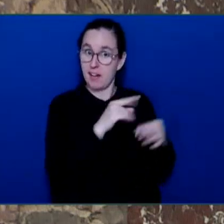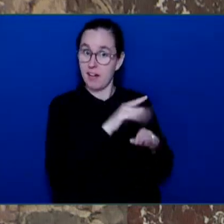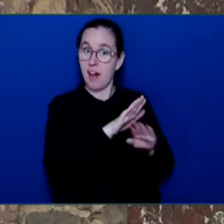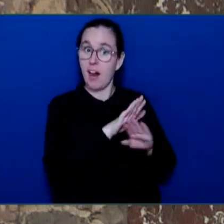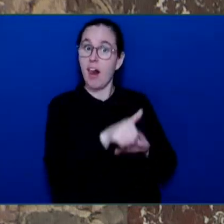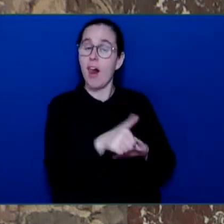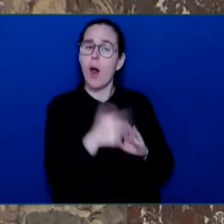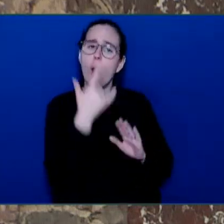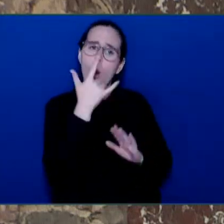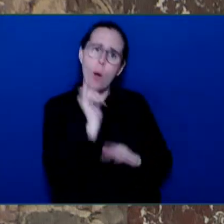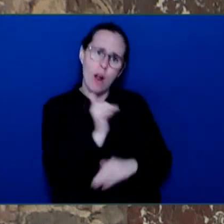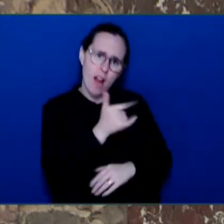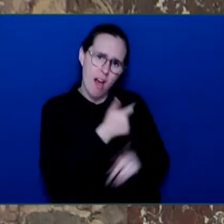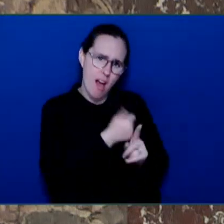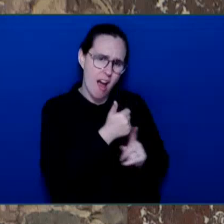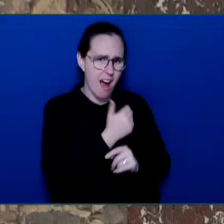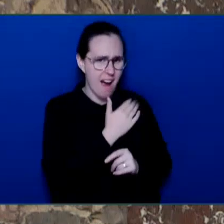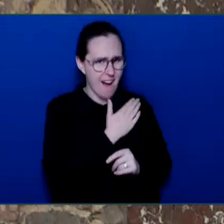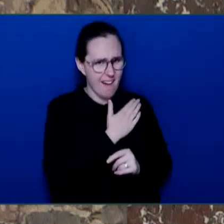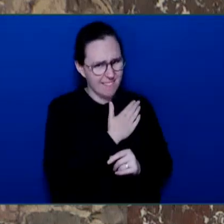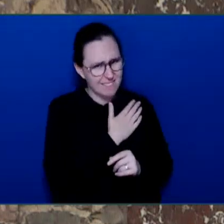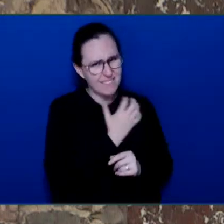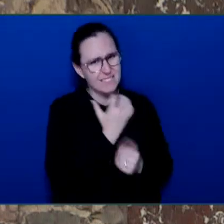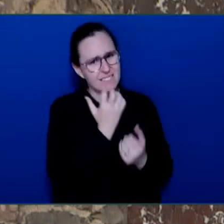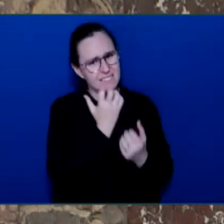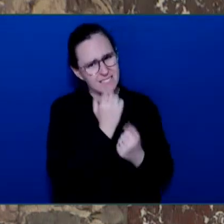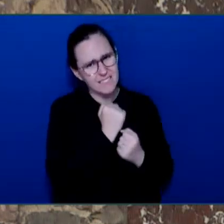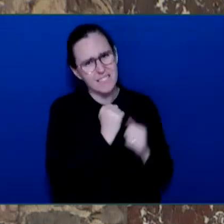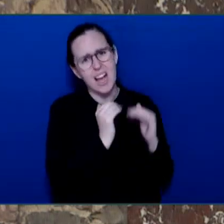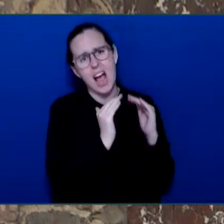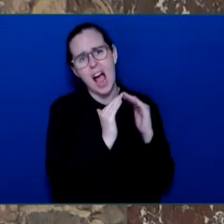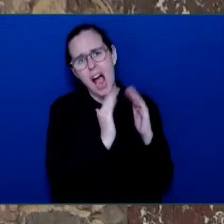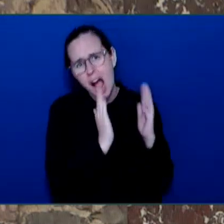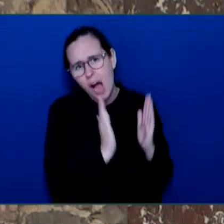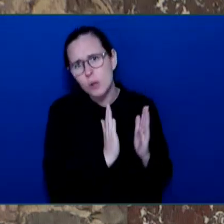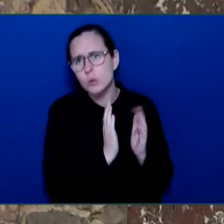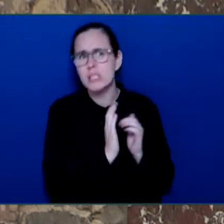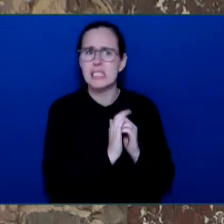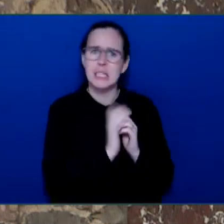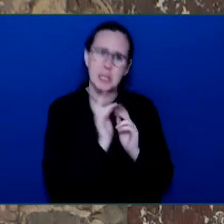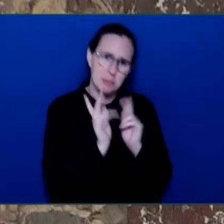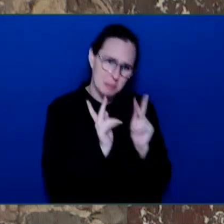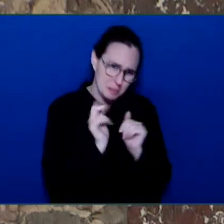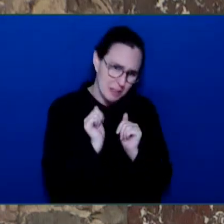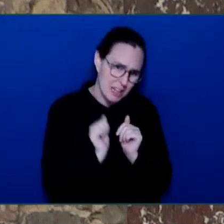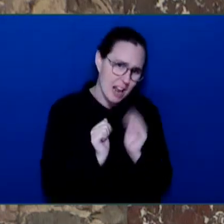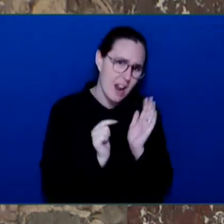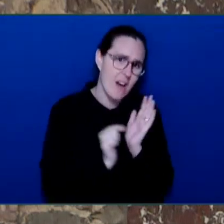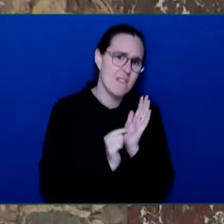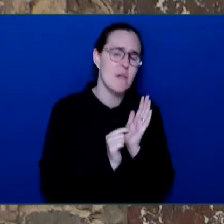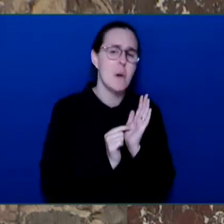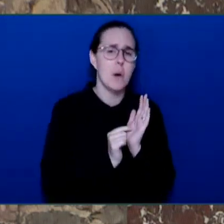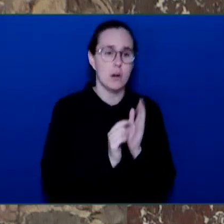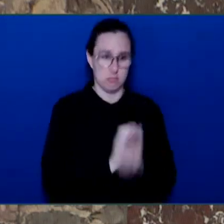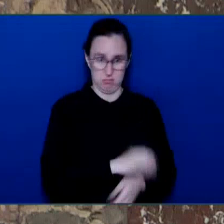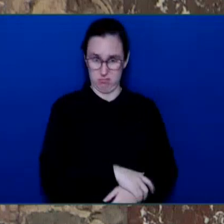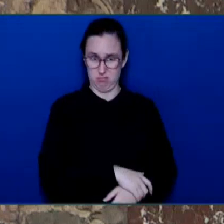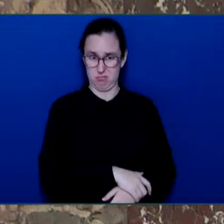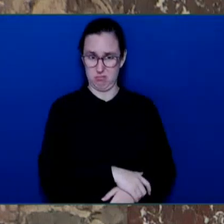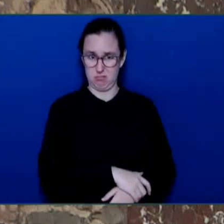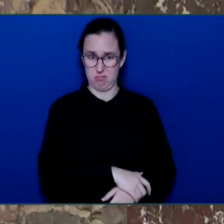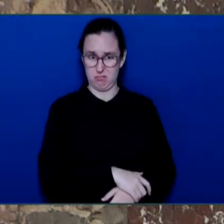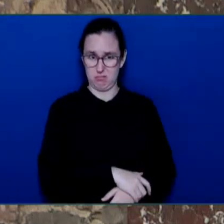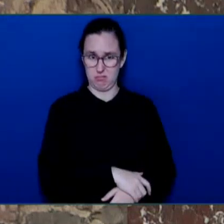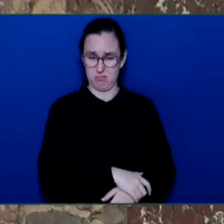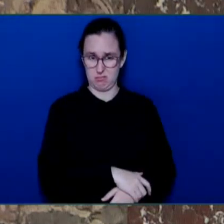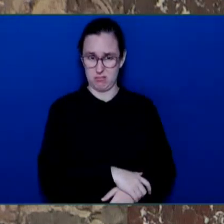He says, I assume he's got some kind of a position about the floods and the forest fires and the impacts we're seeing in